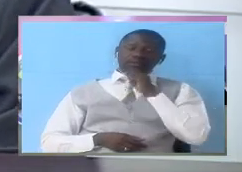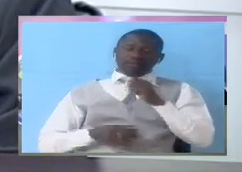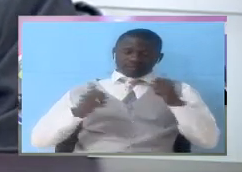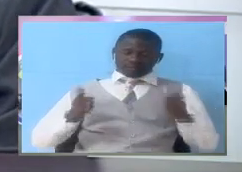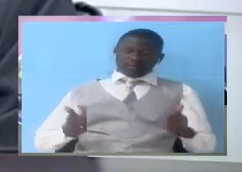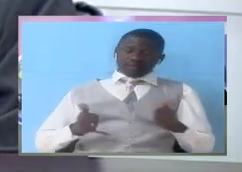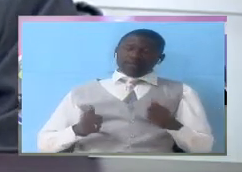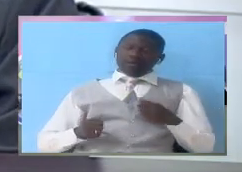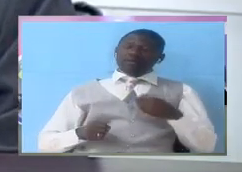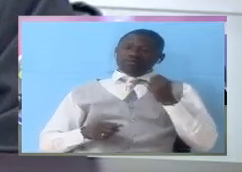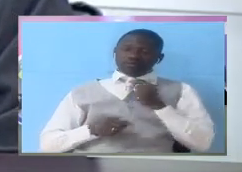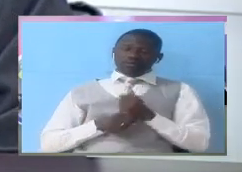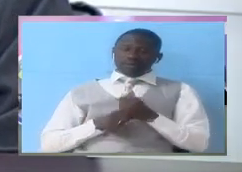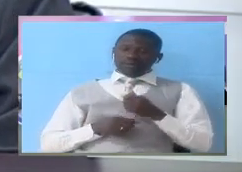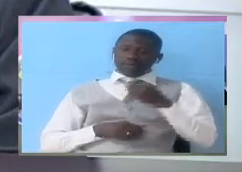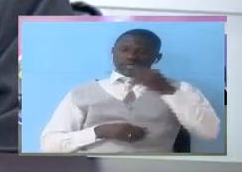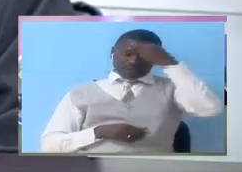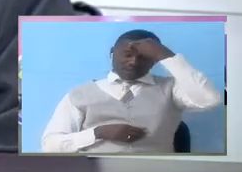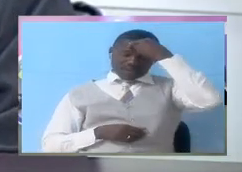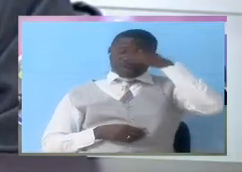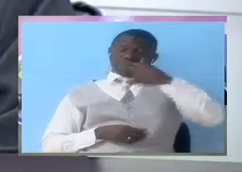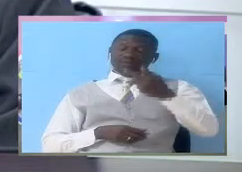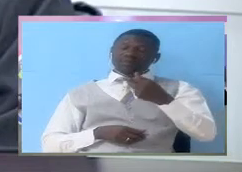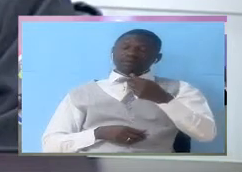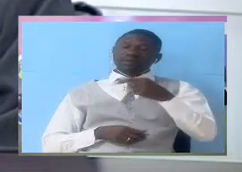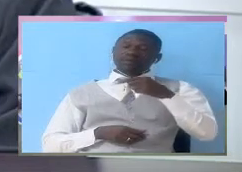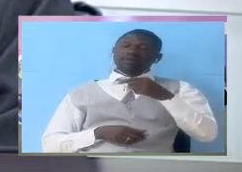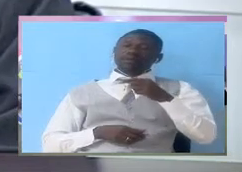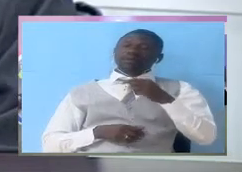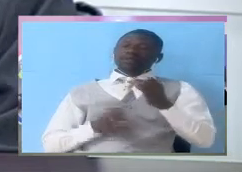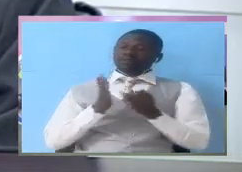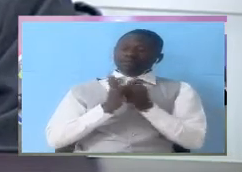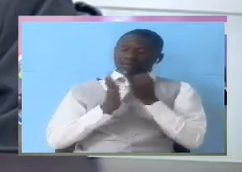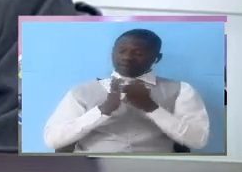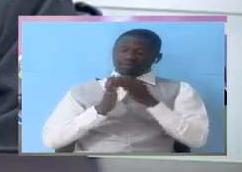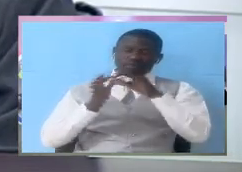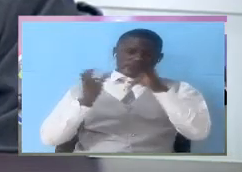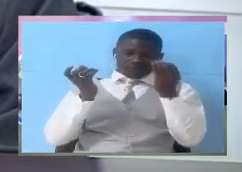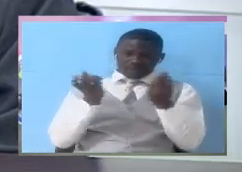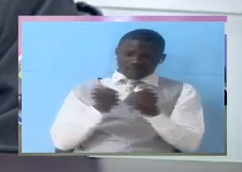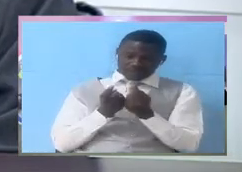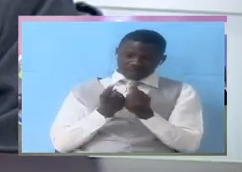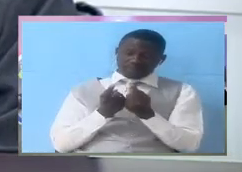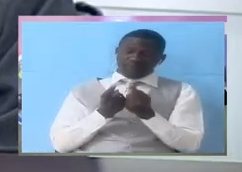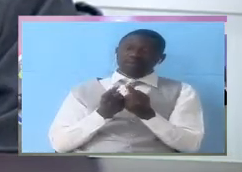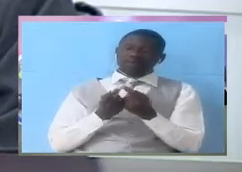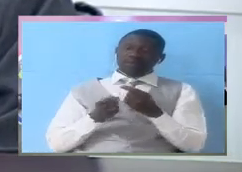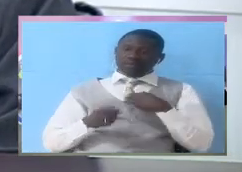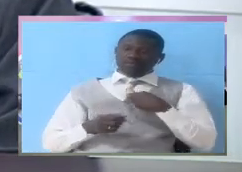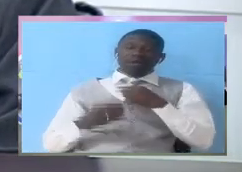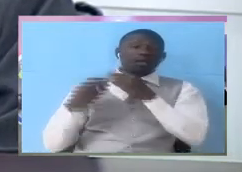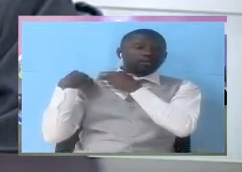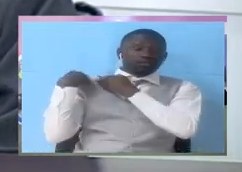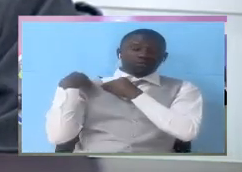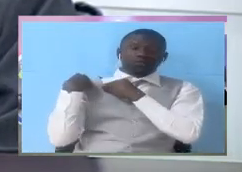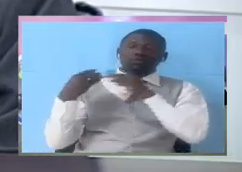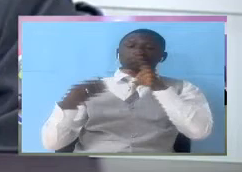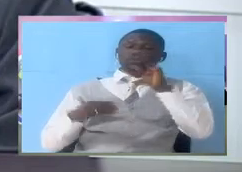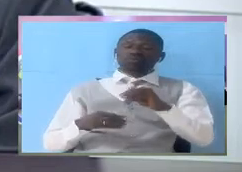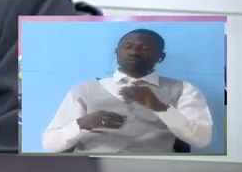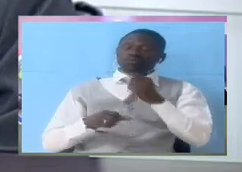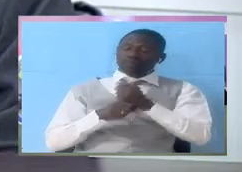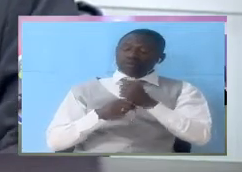the panel, it was my duty to make sure that everything went well. In the mornings, ci makama yi nga xamne